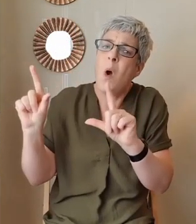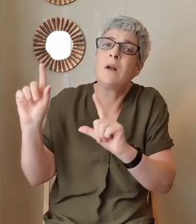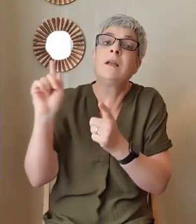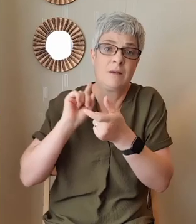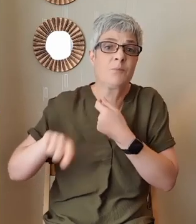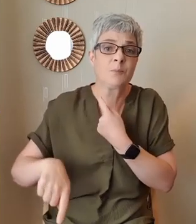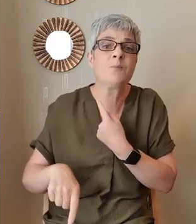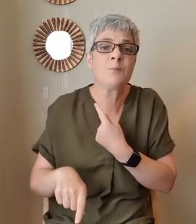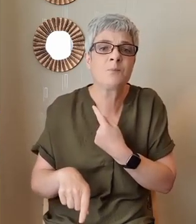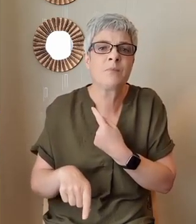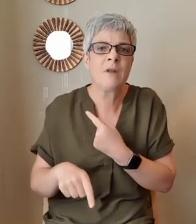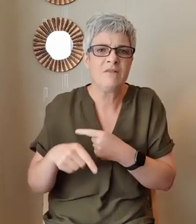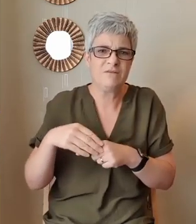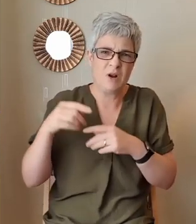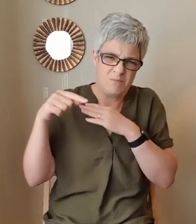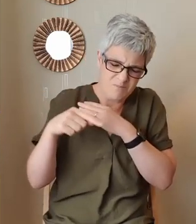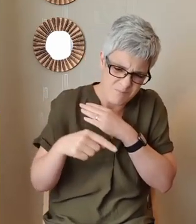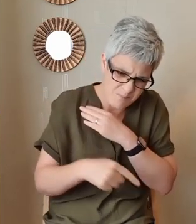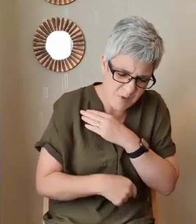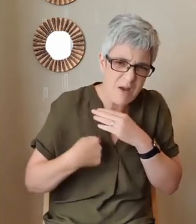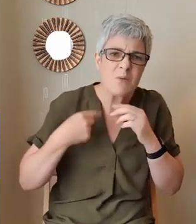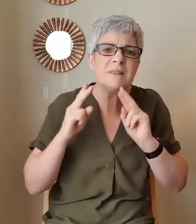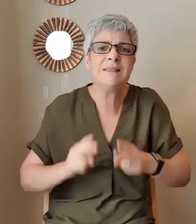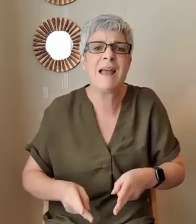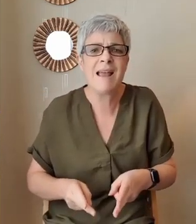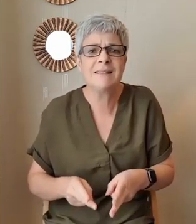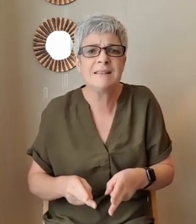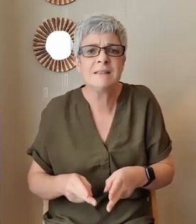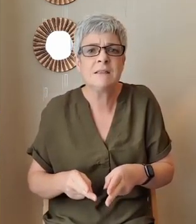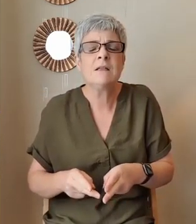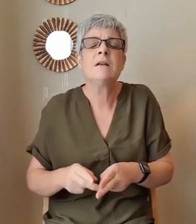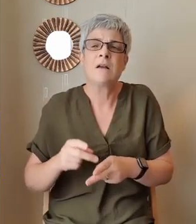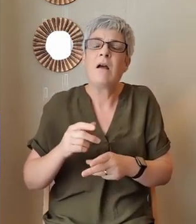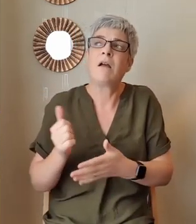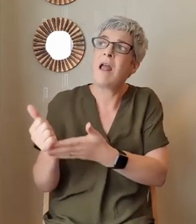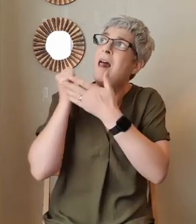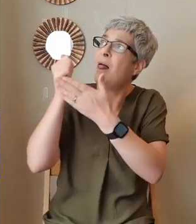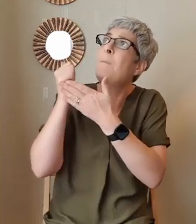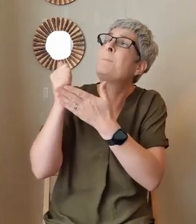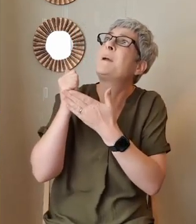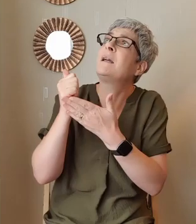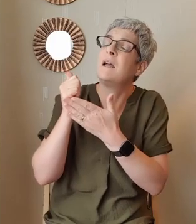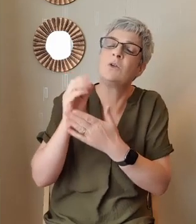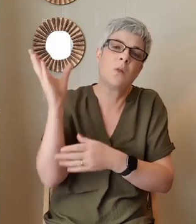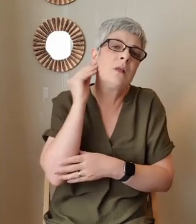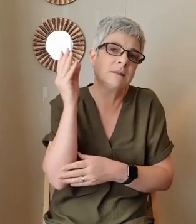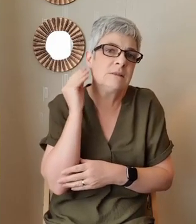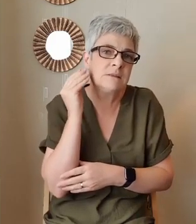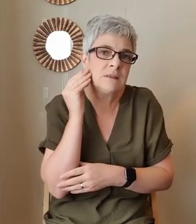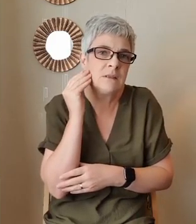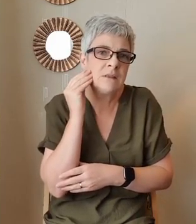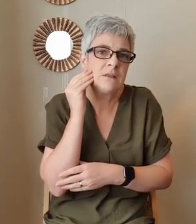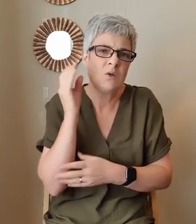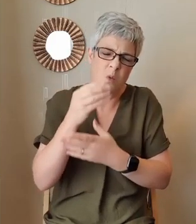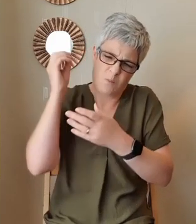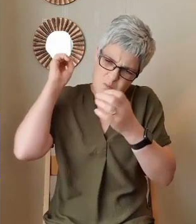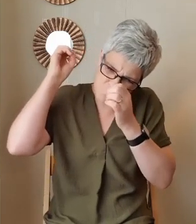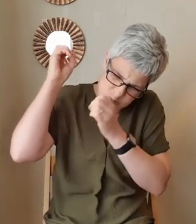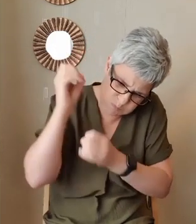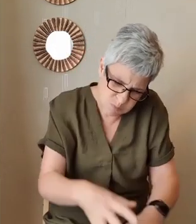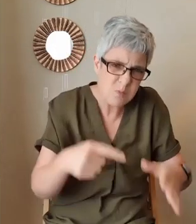me. For deep in the realm of the dead I called for help and you listened to my cry. You hurled me into the